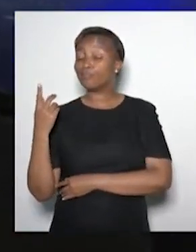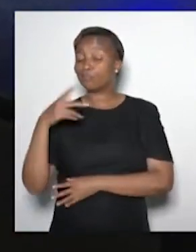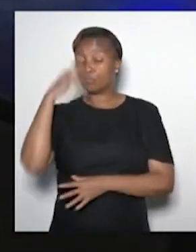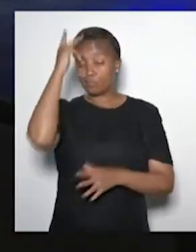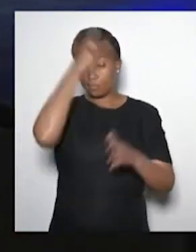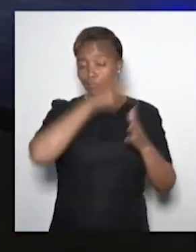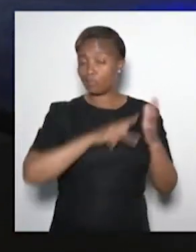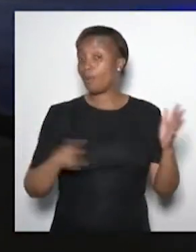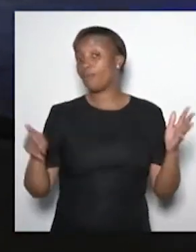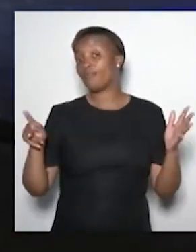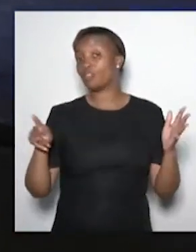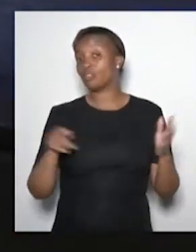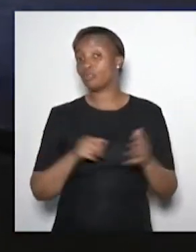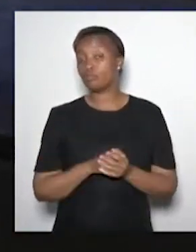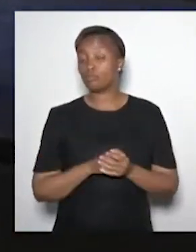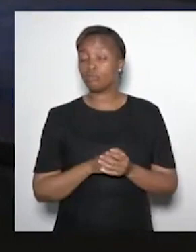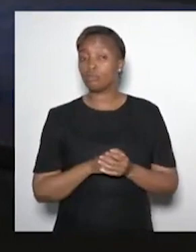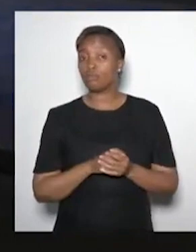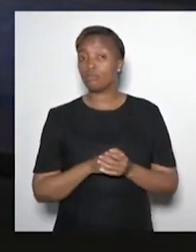profession